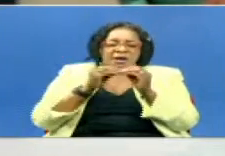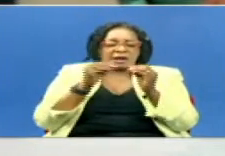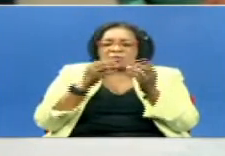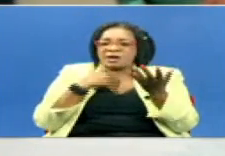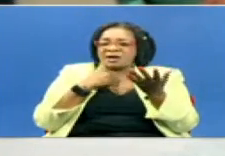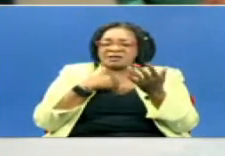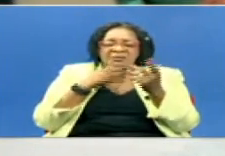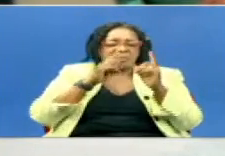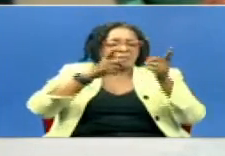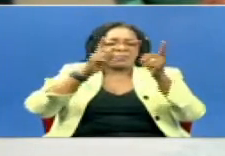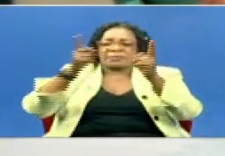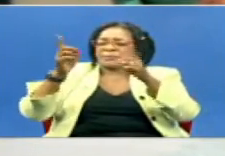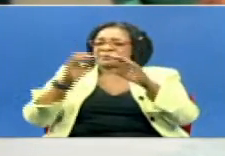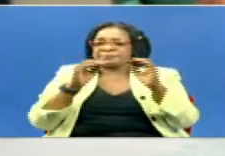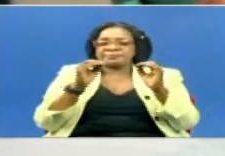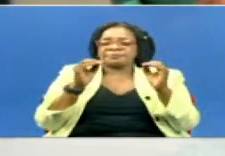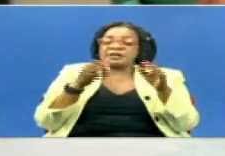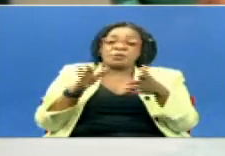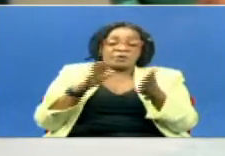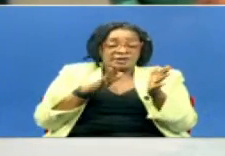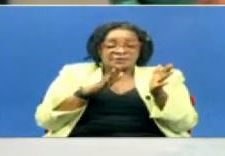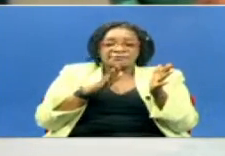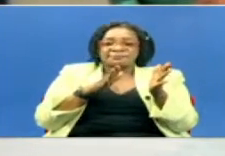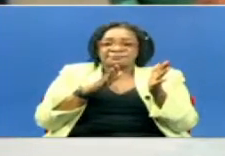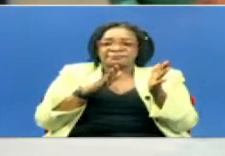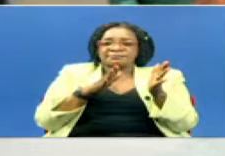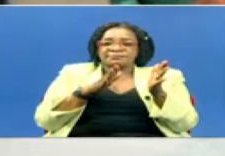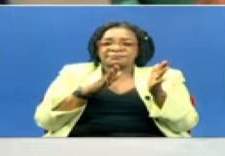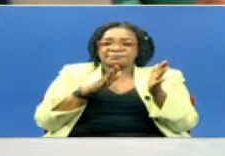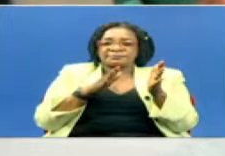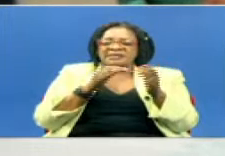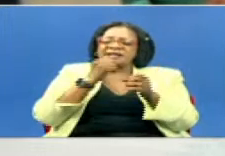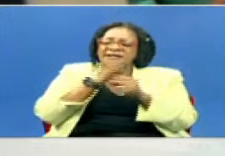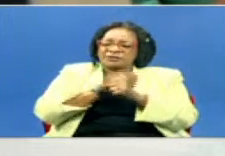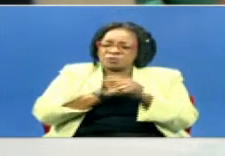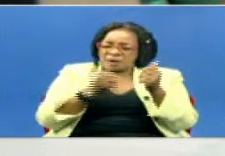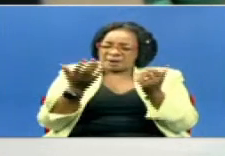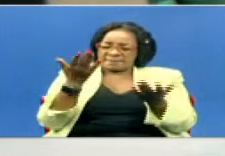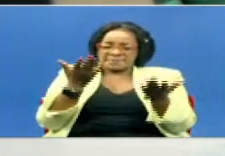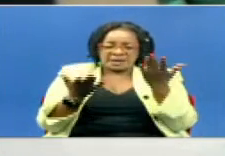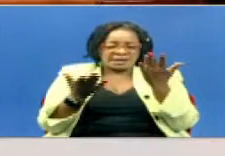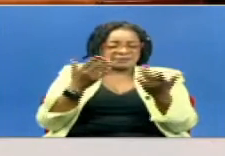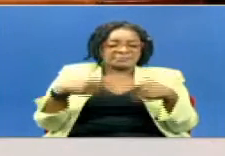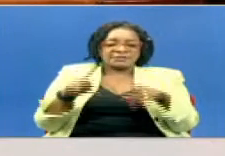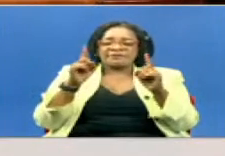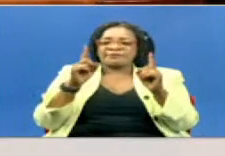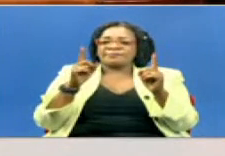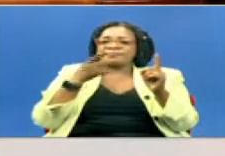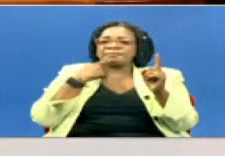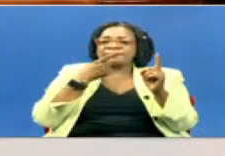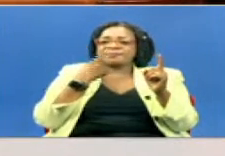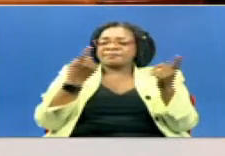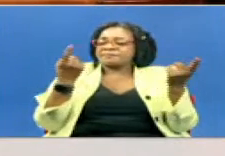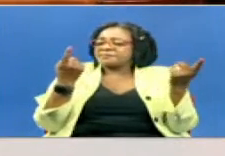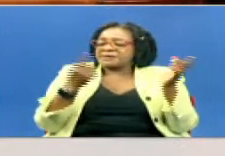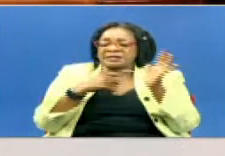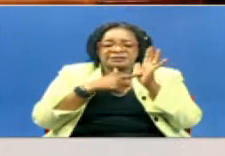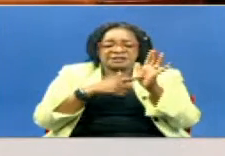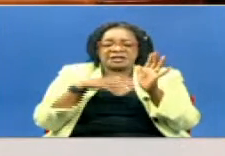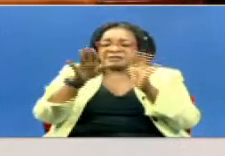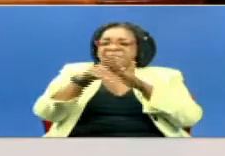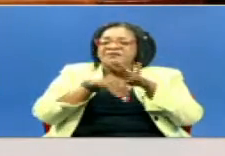Okay? So in a way, I think he played it well. He balanced himself. He had said he had indicated his